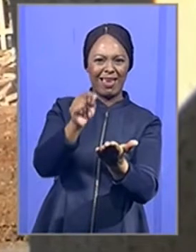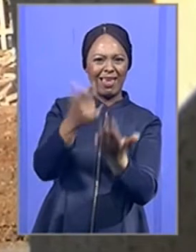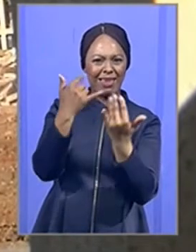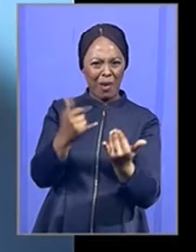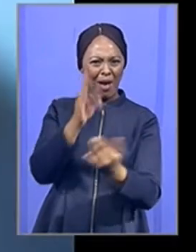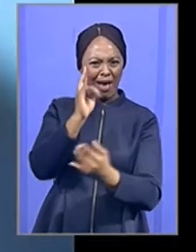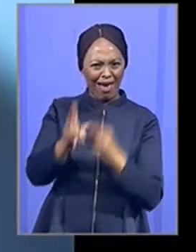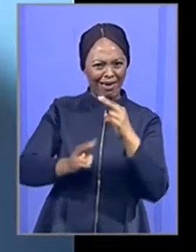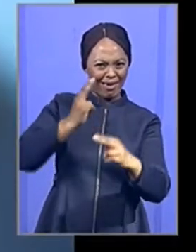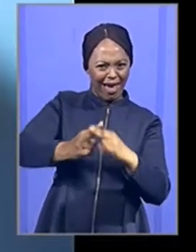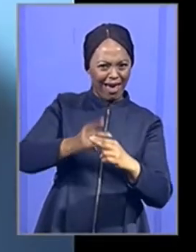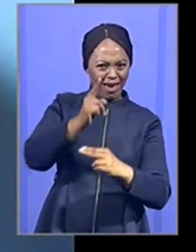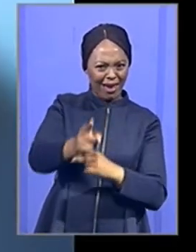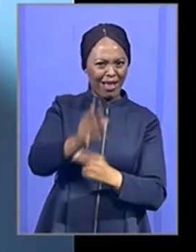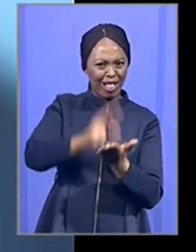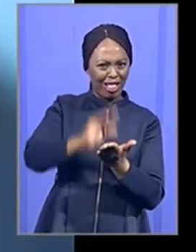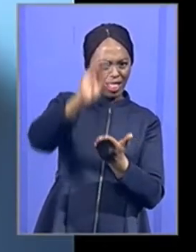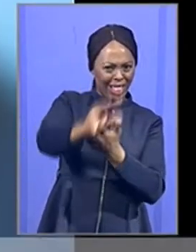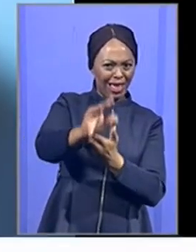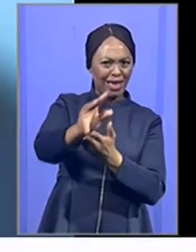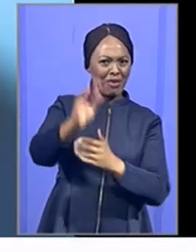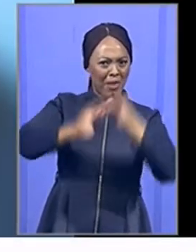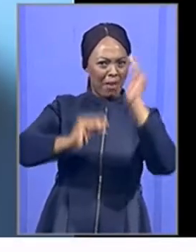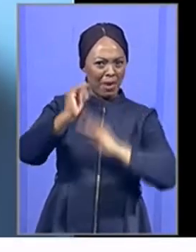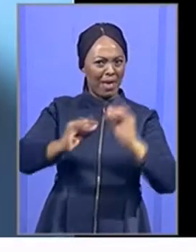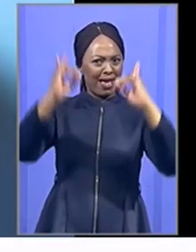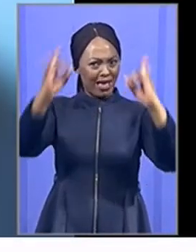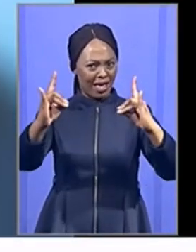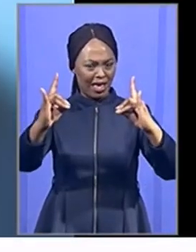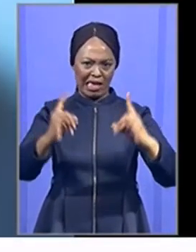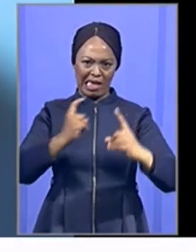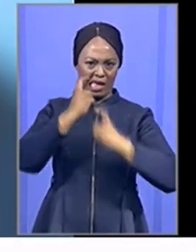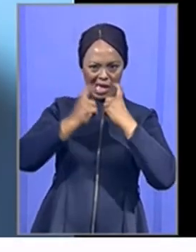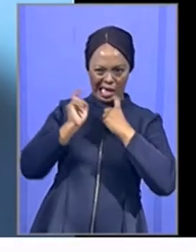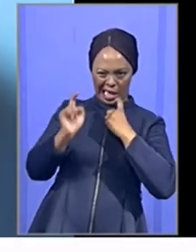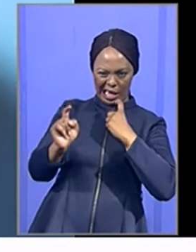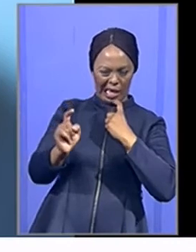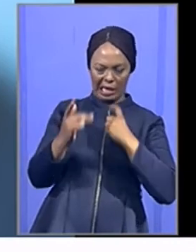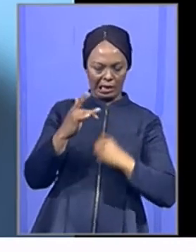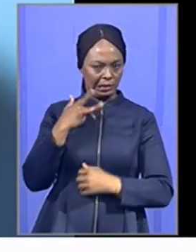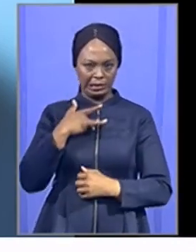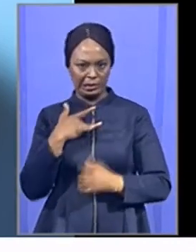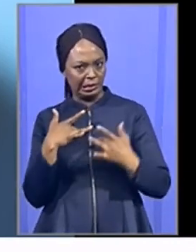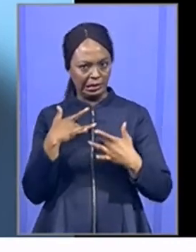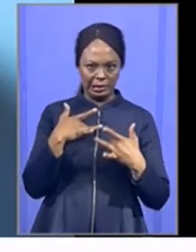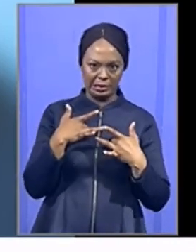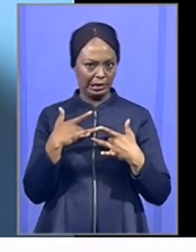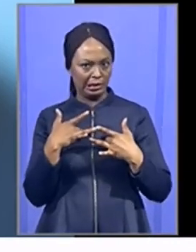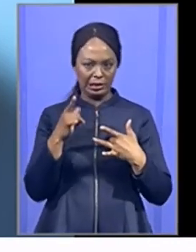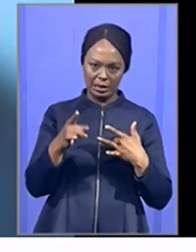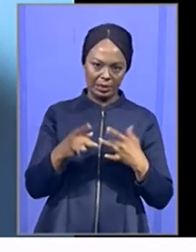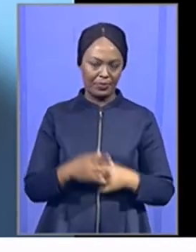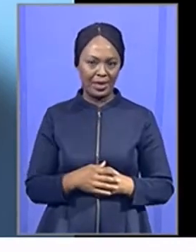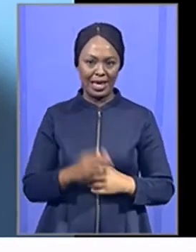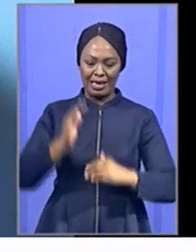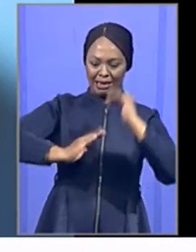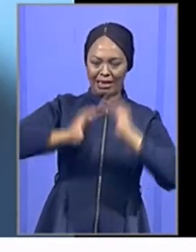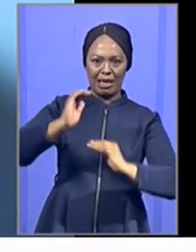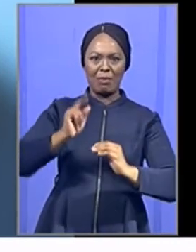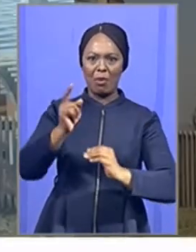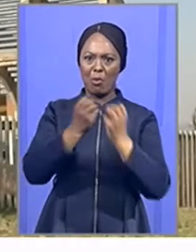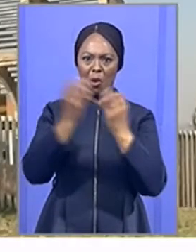phutlhamisa. We are concerned with the cost associated with the demolition of HM Pitje Stadium. That stadium has been stripped bare by